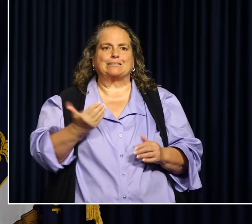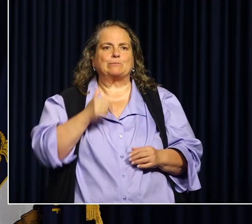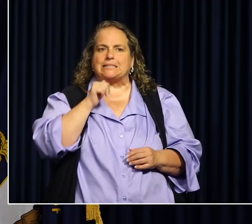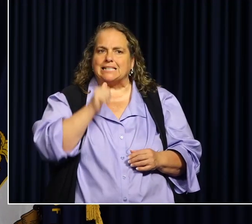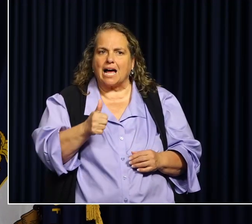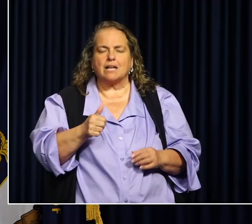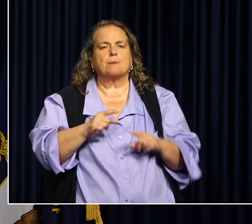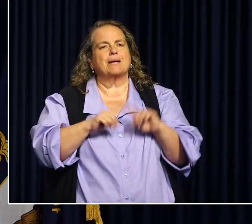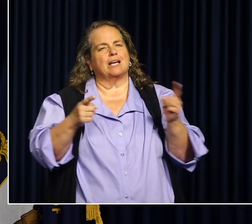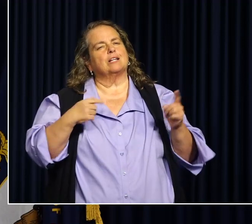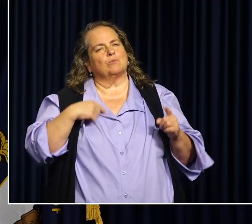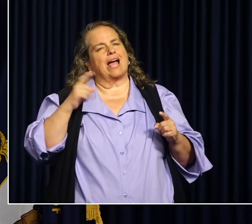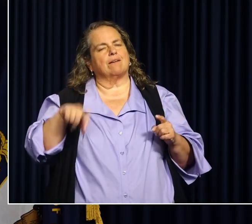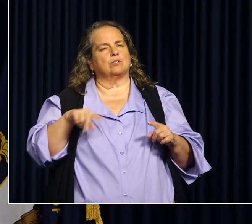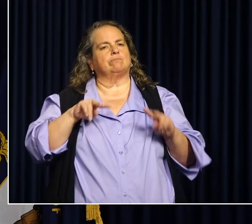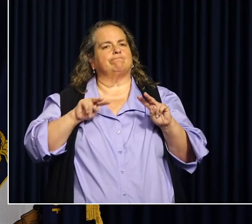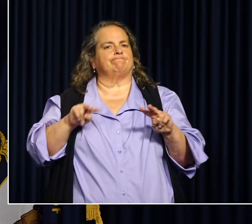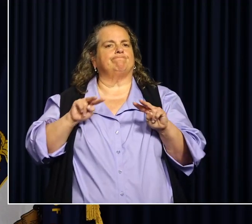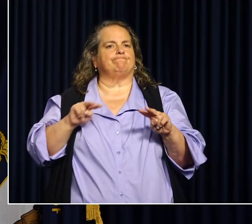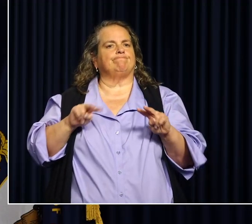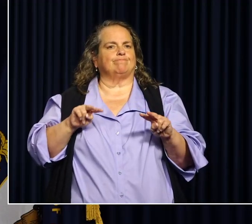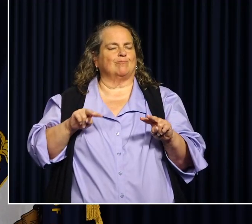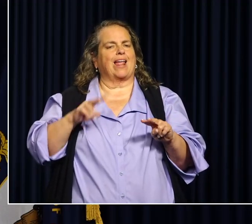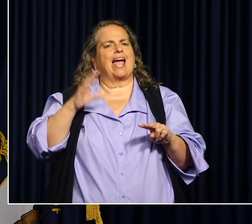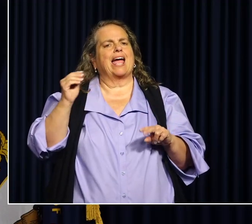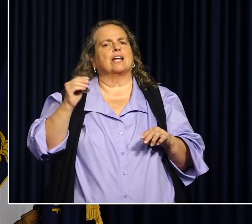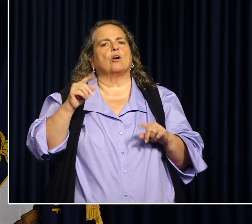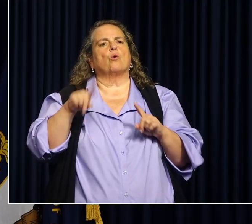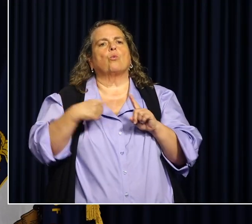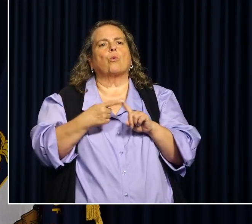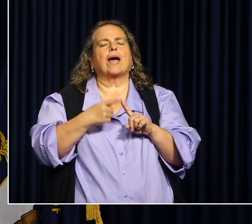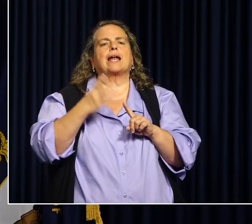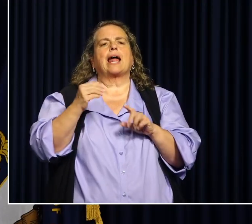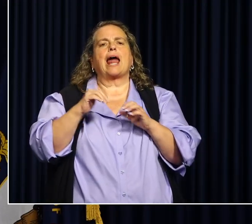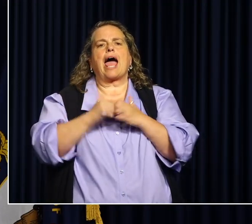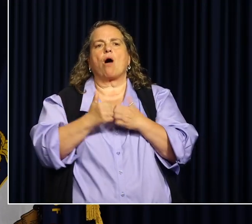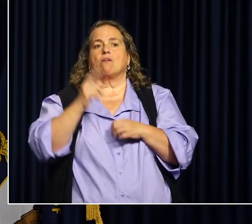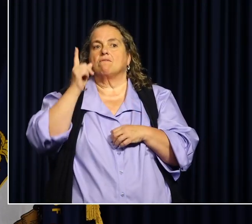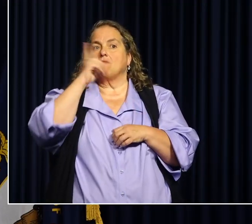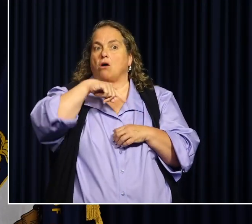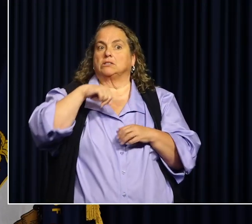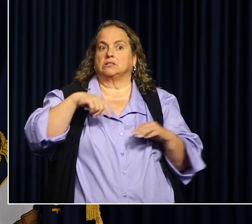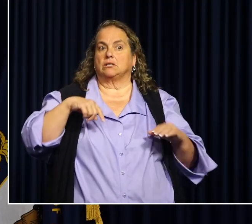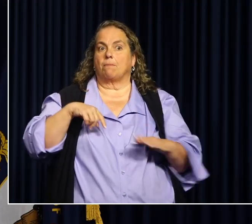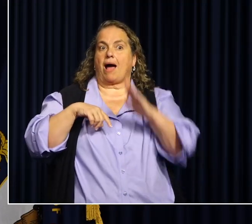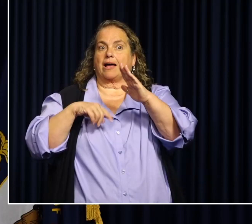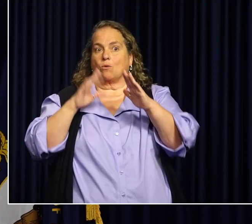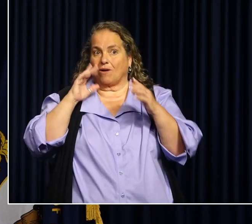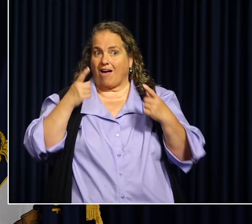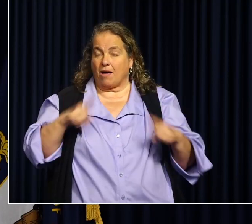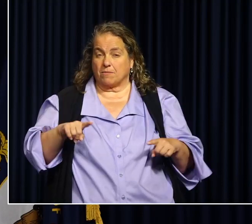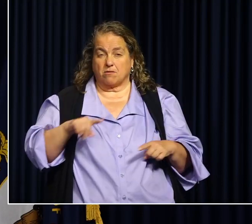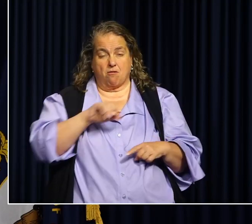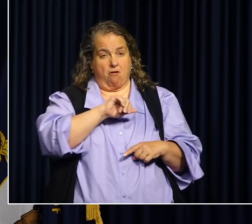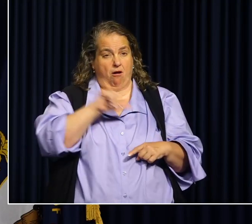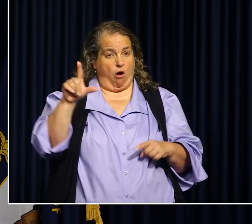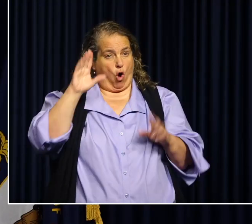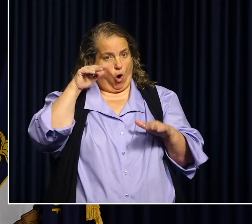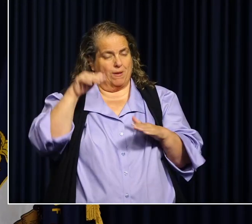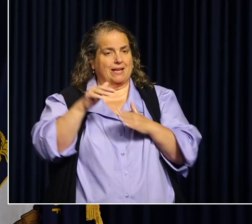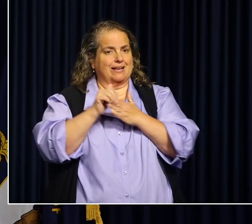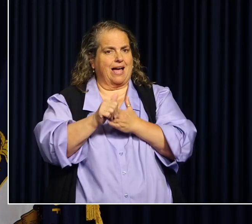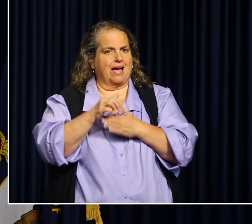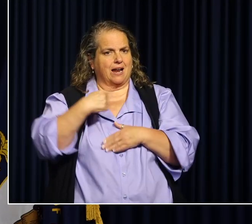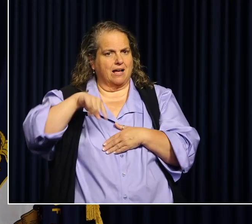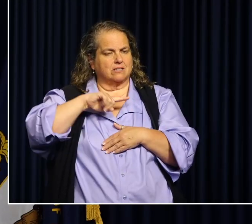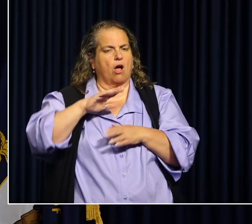is on when and how any fall spike would occur. All of those would hopefully guide us on the right